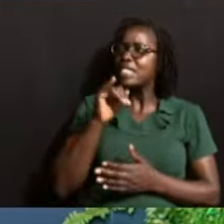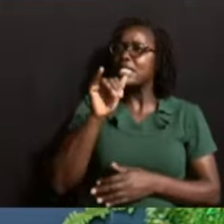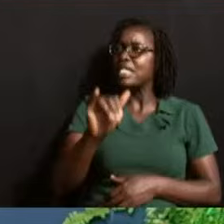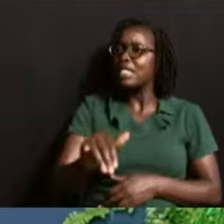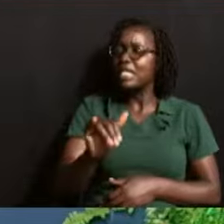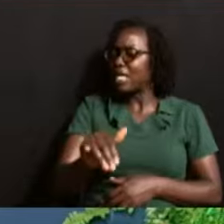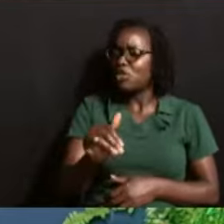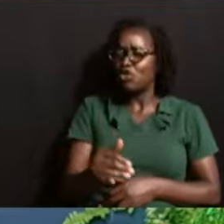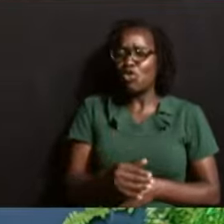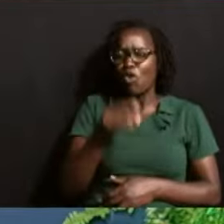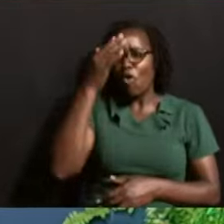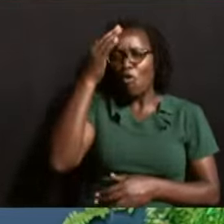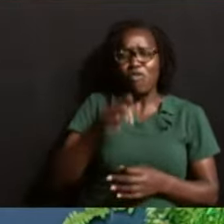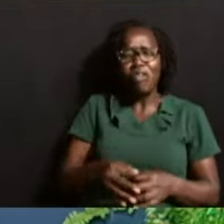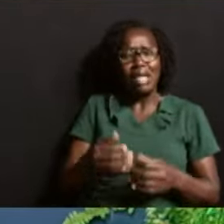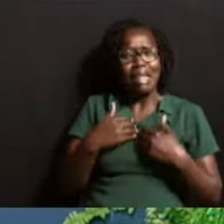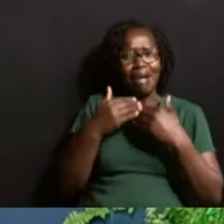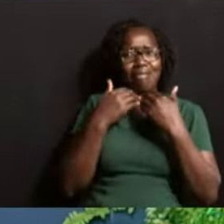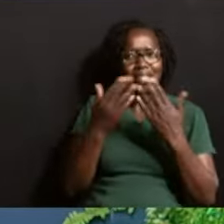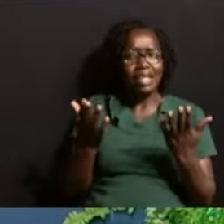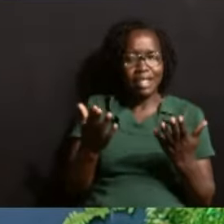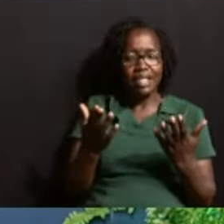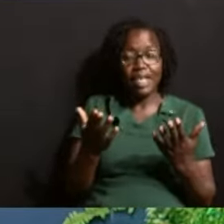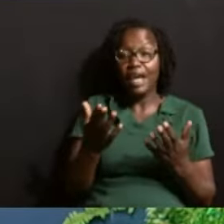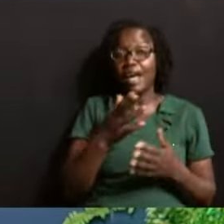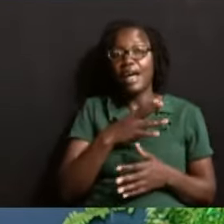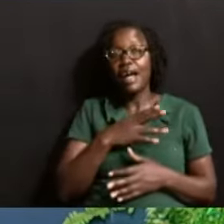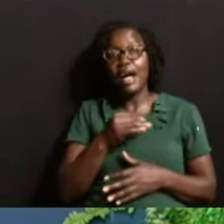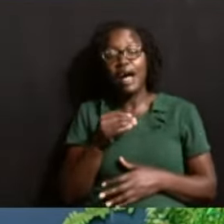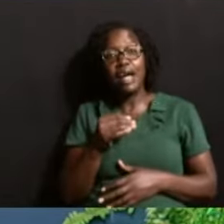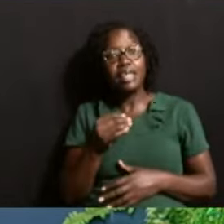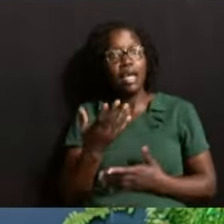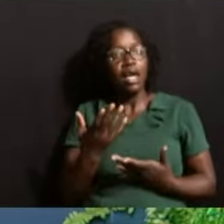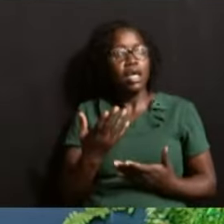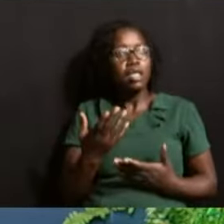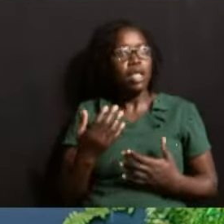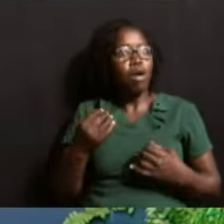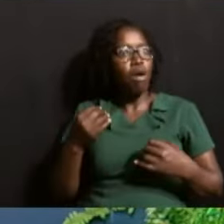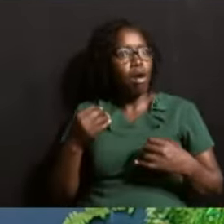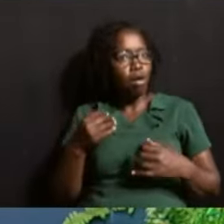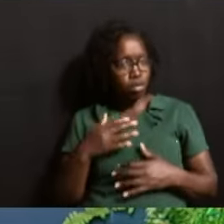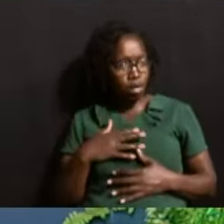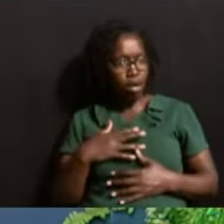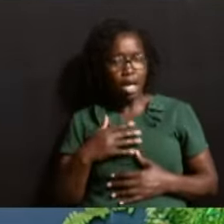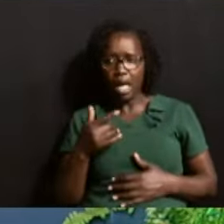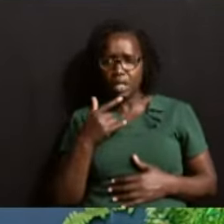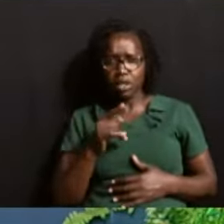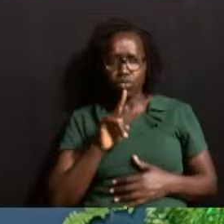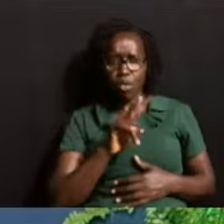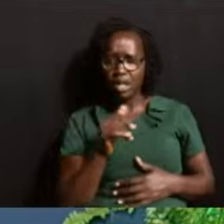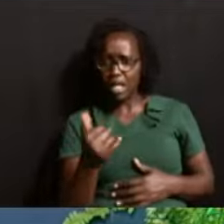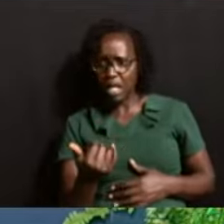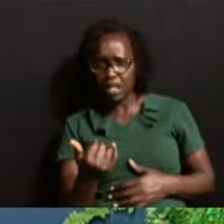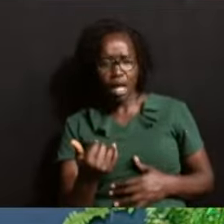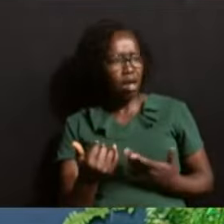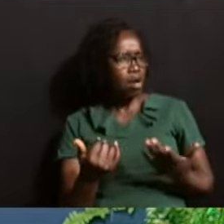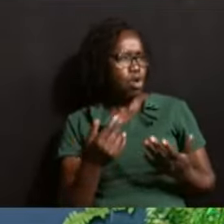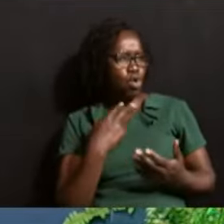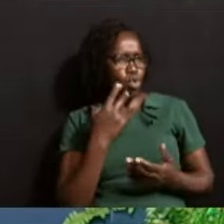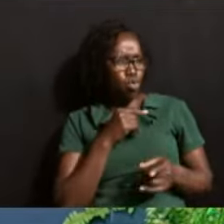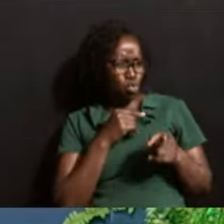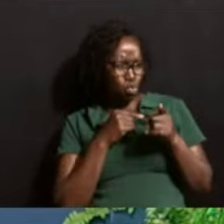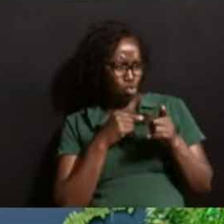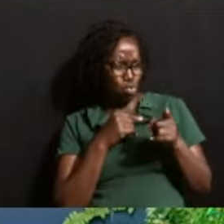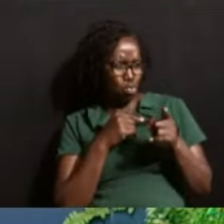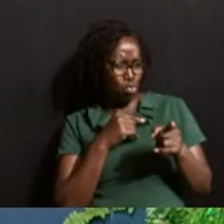have no faith? And they feared exceedingly and said to one another, who